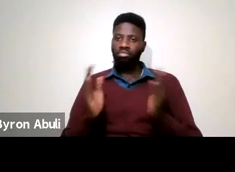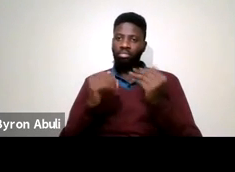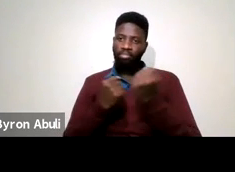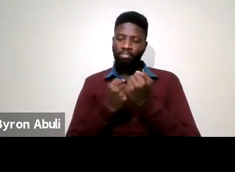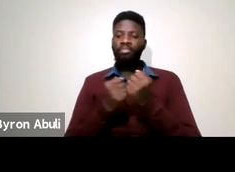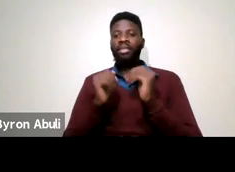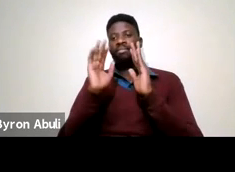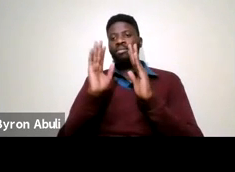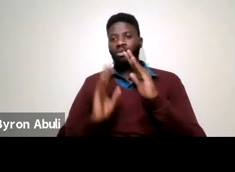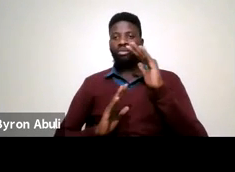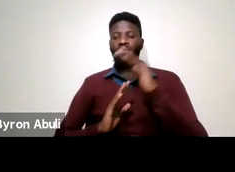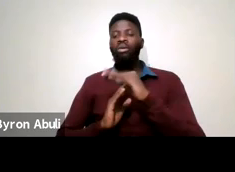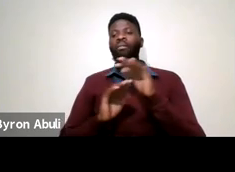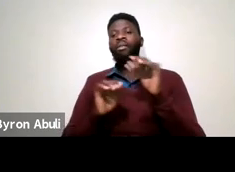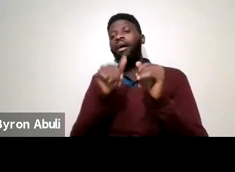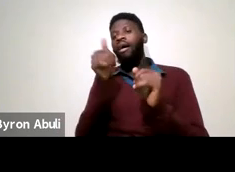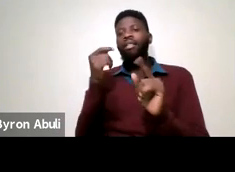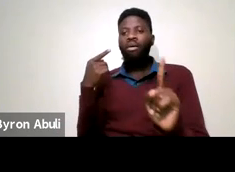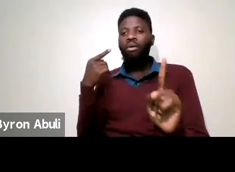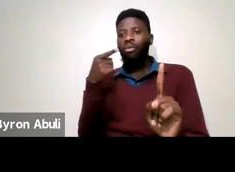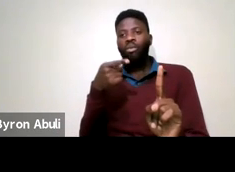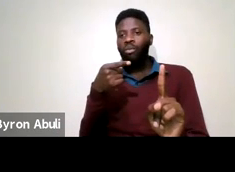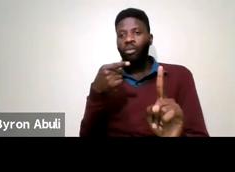other goals you guys live for?